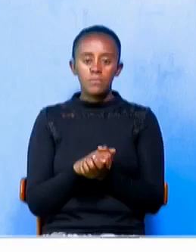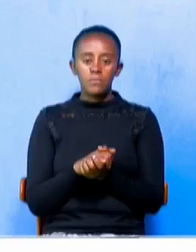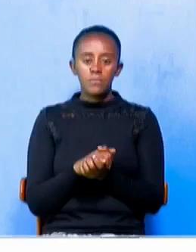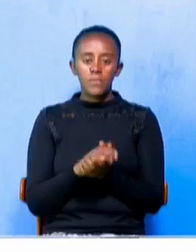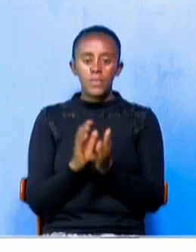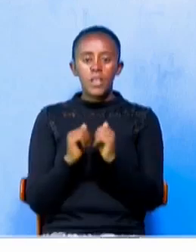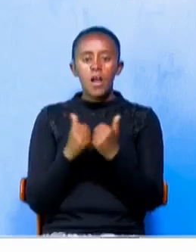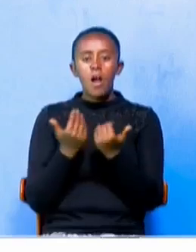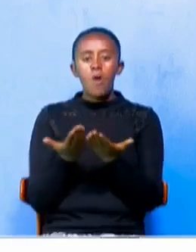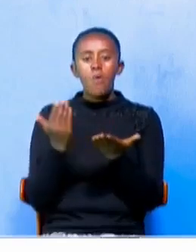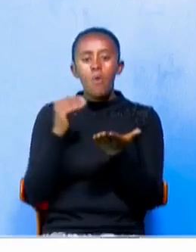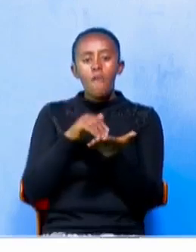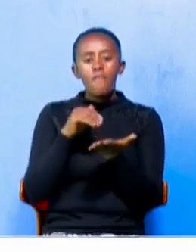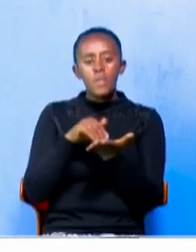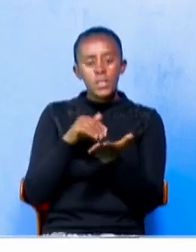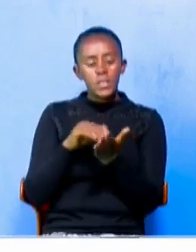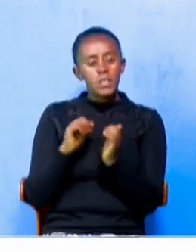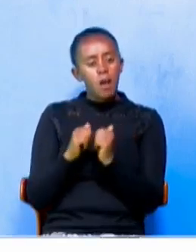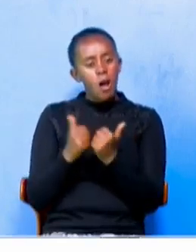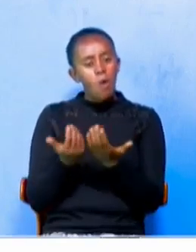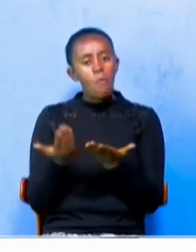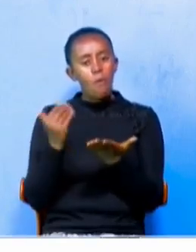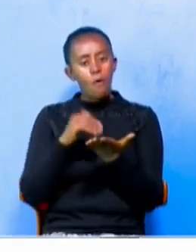How often